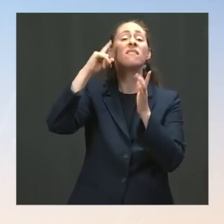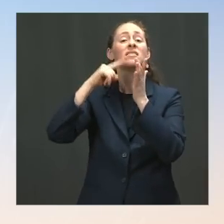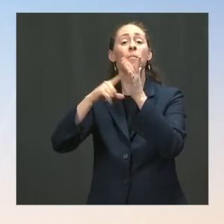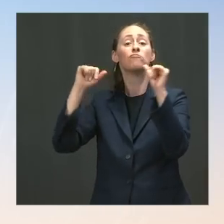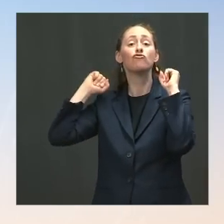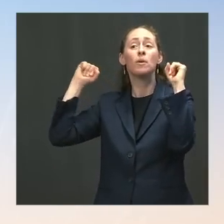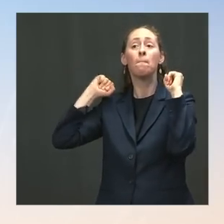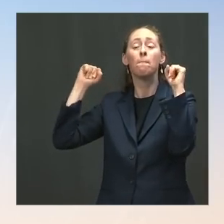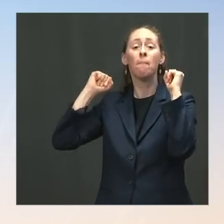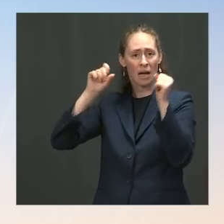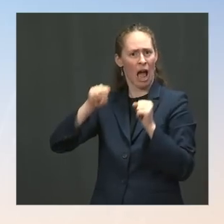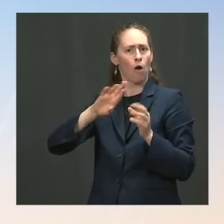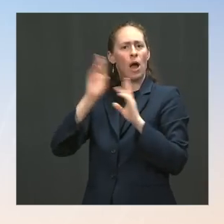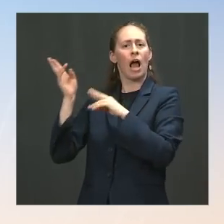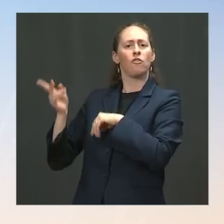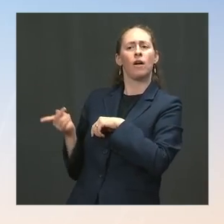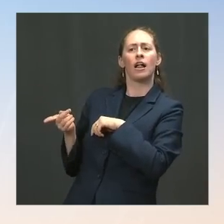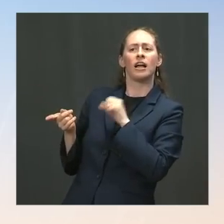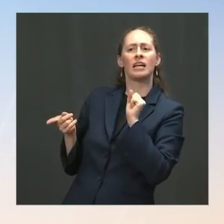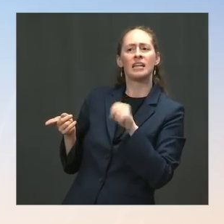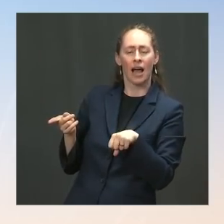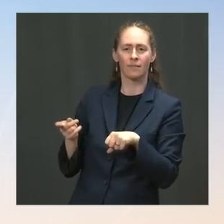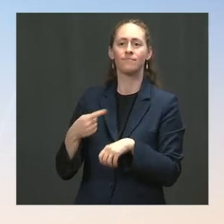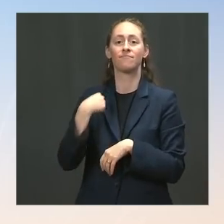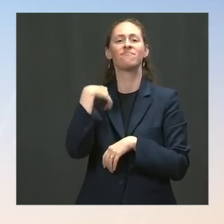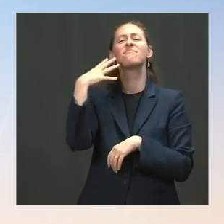where, you know, parents felt comfortable with that school. They know the